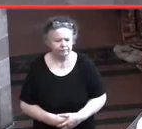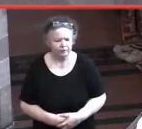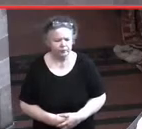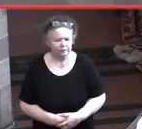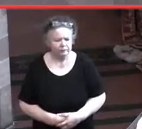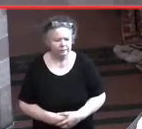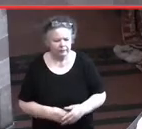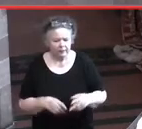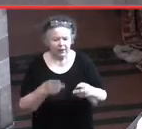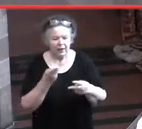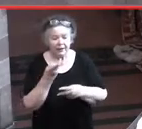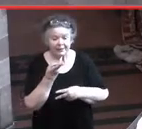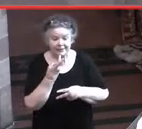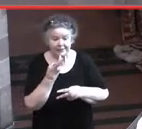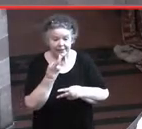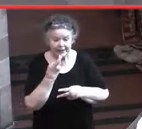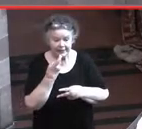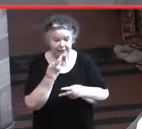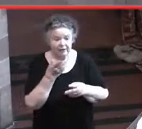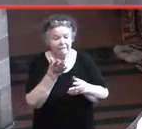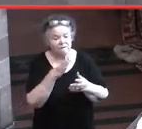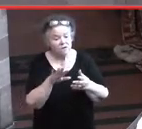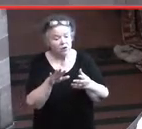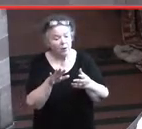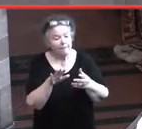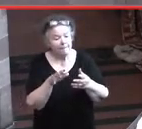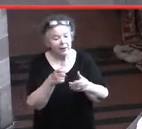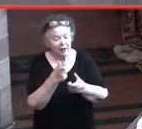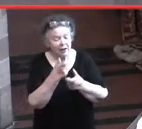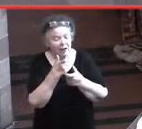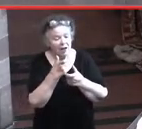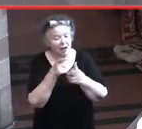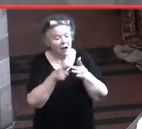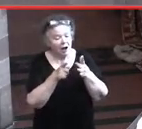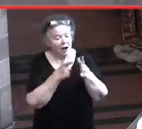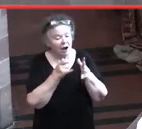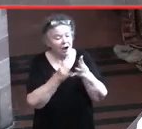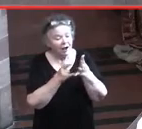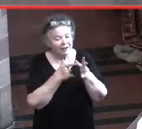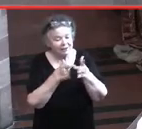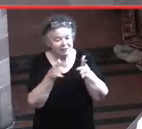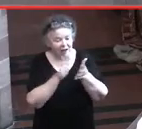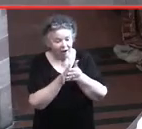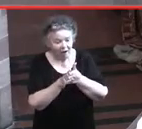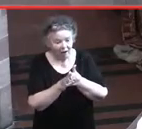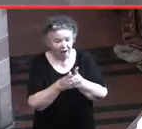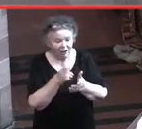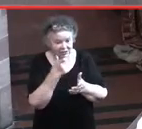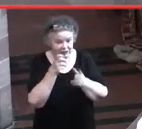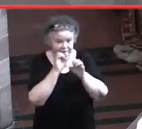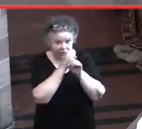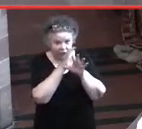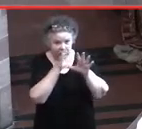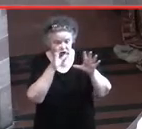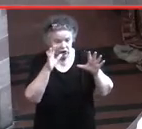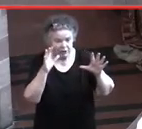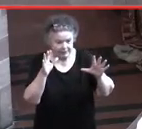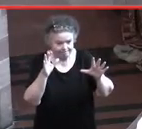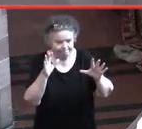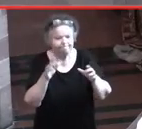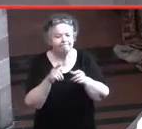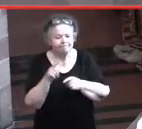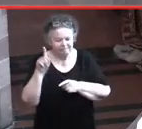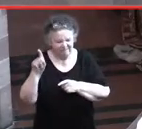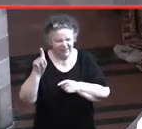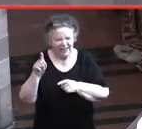The second text is part of an astonishing vision that seems to have acted as a key moment of calling